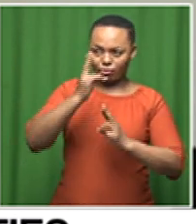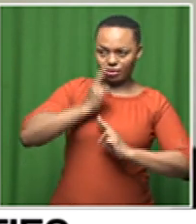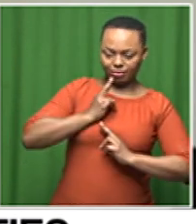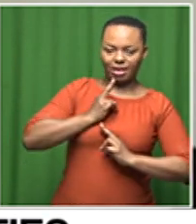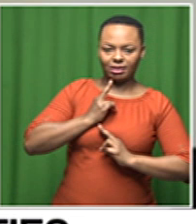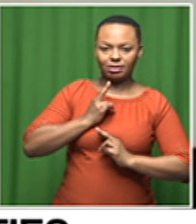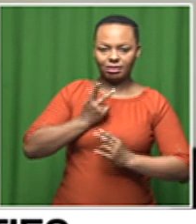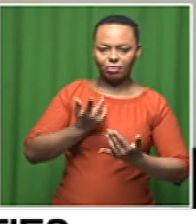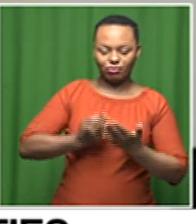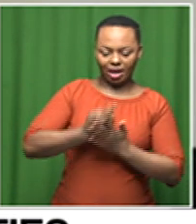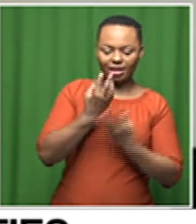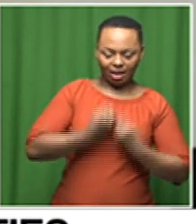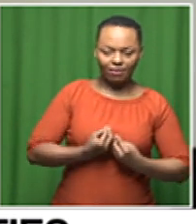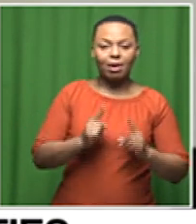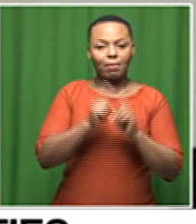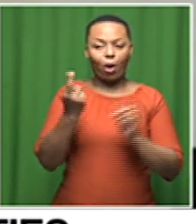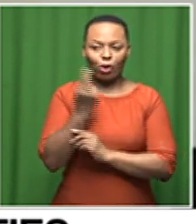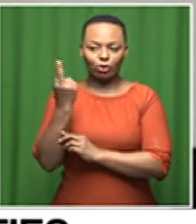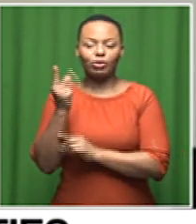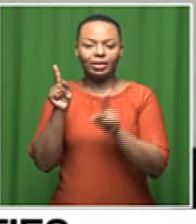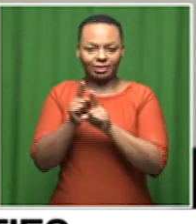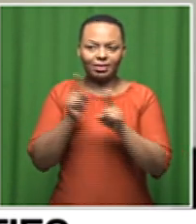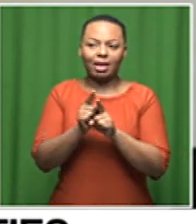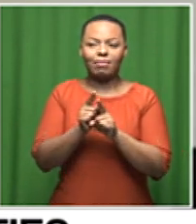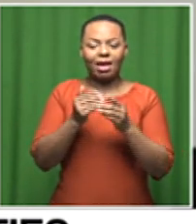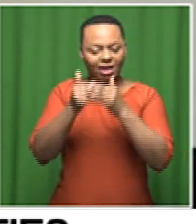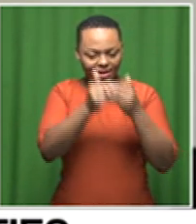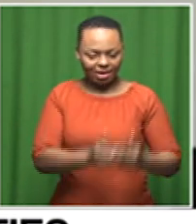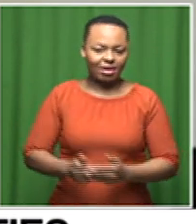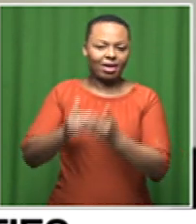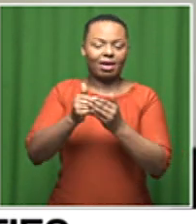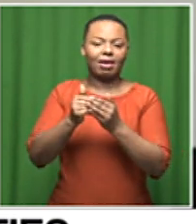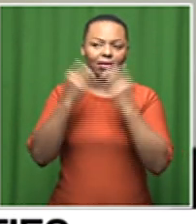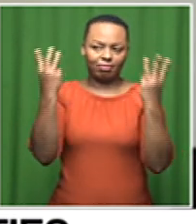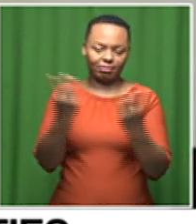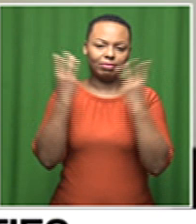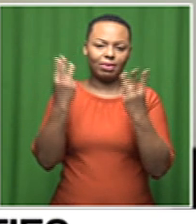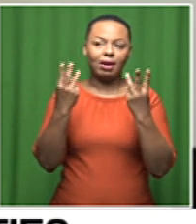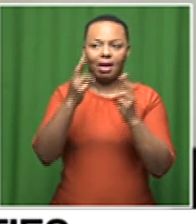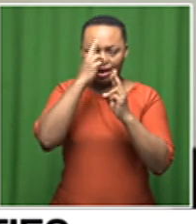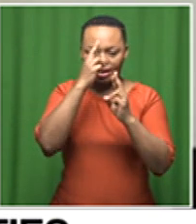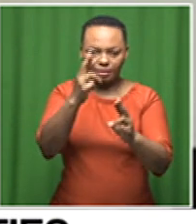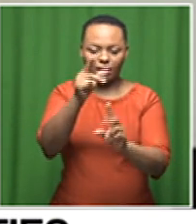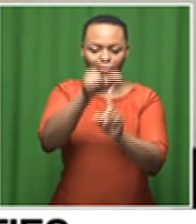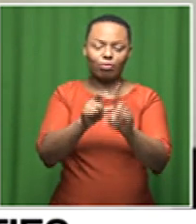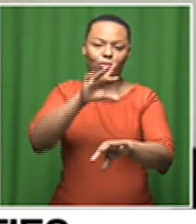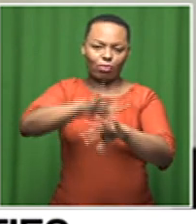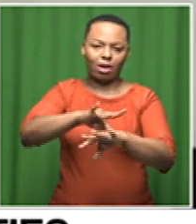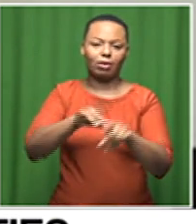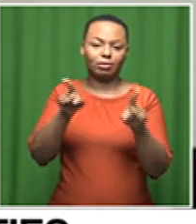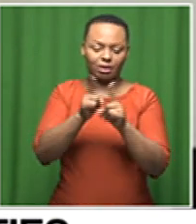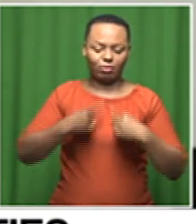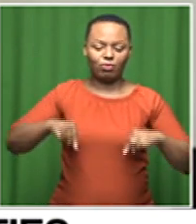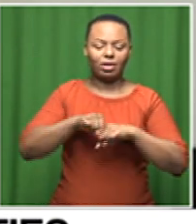but as well we need also to provide care with respect to patients that we are